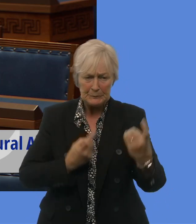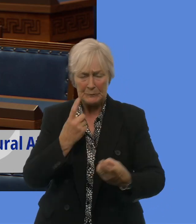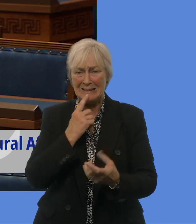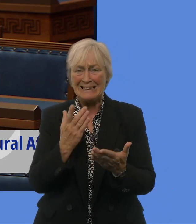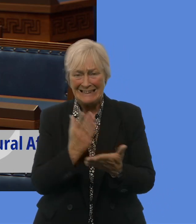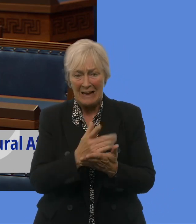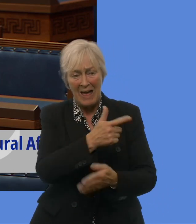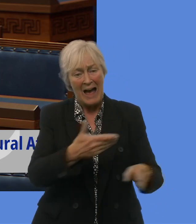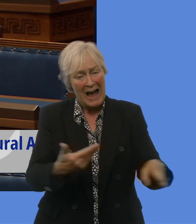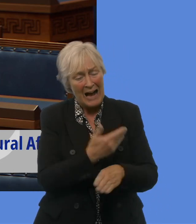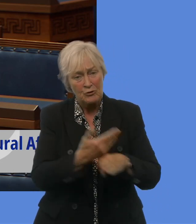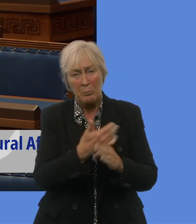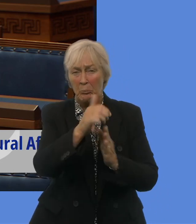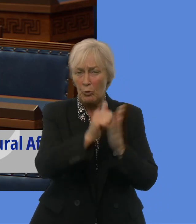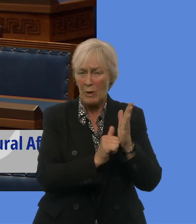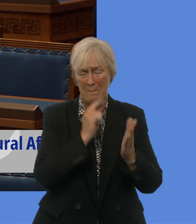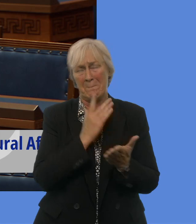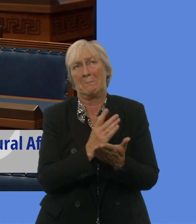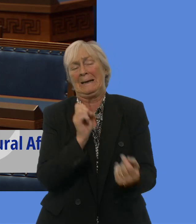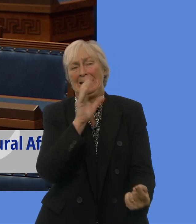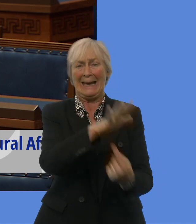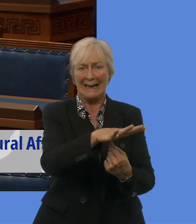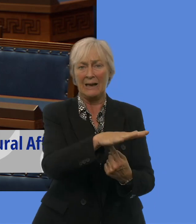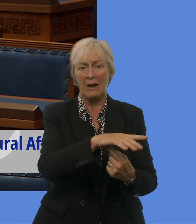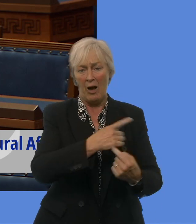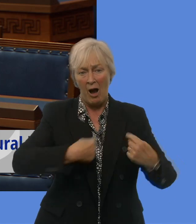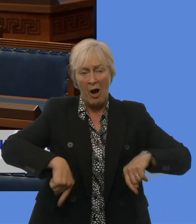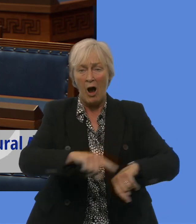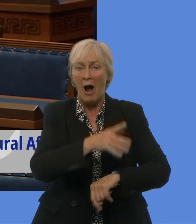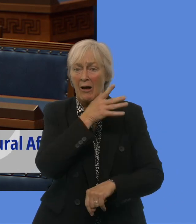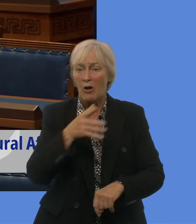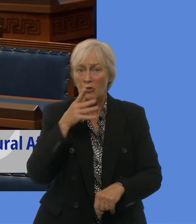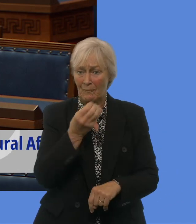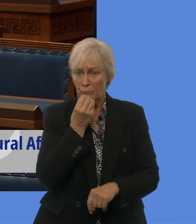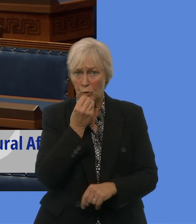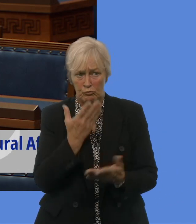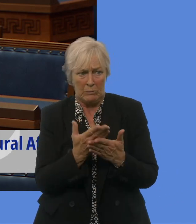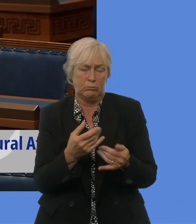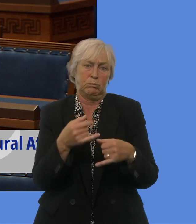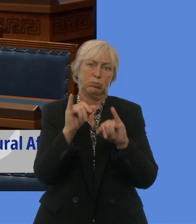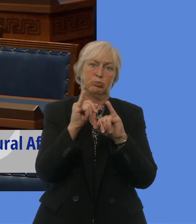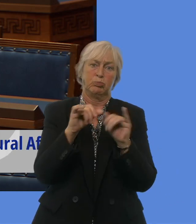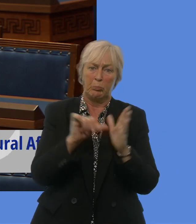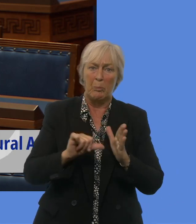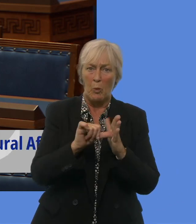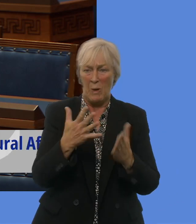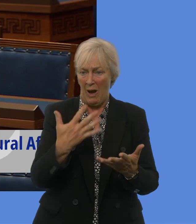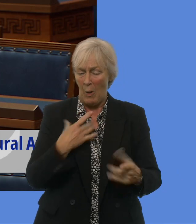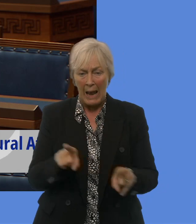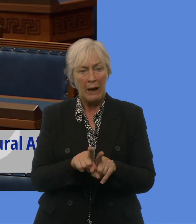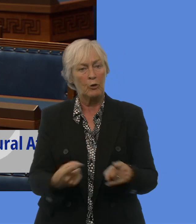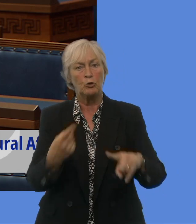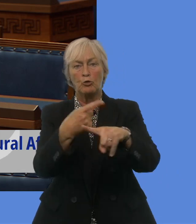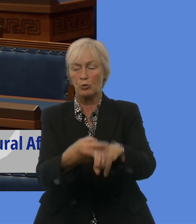Action Programme is key. The reputation of our agri-food industry is at stake. We're at a crossroads here in